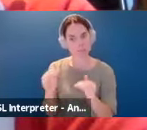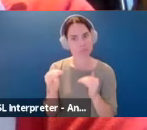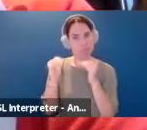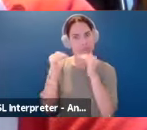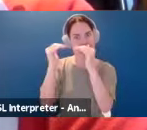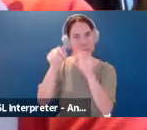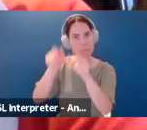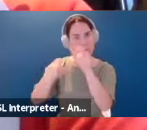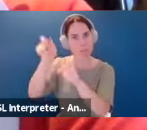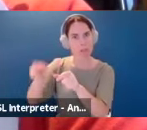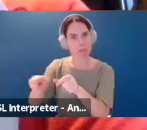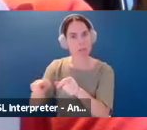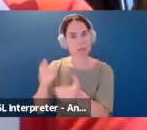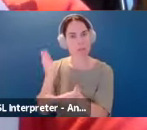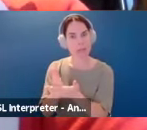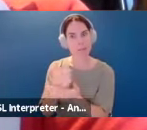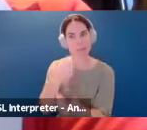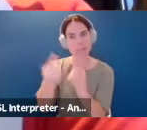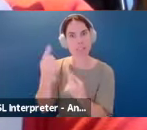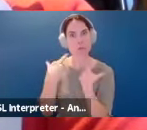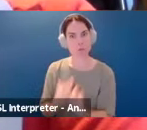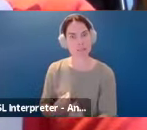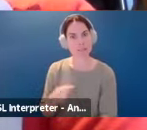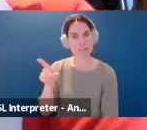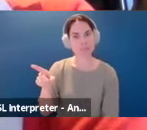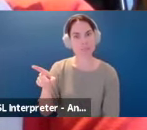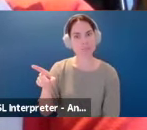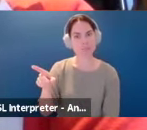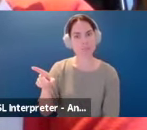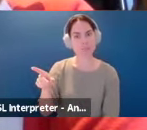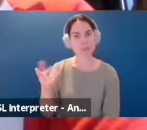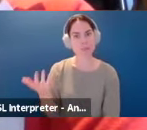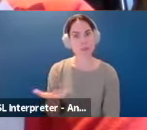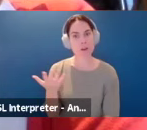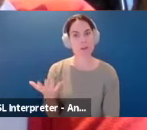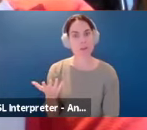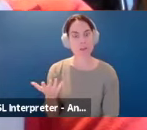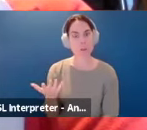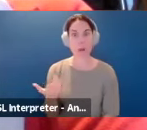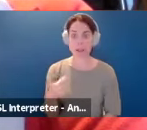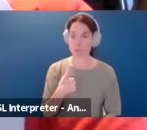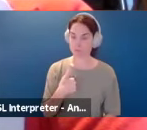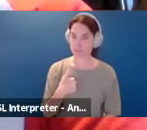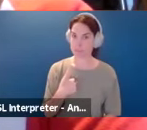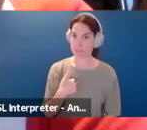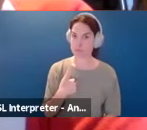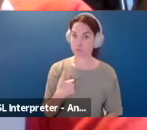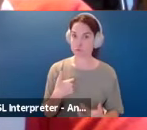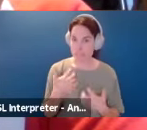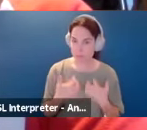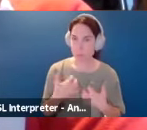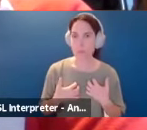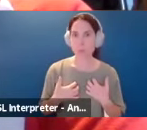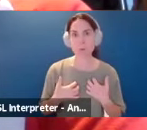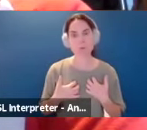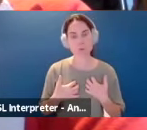enjoy following people up one-to-one so um i was very keen to do that and all the people who had